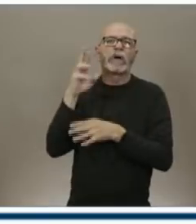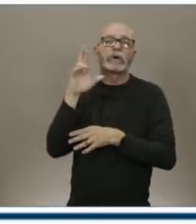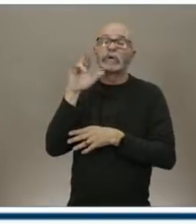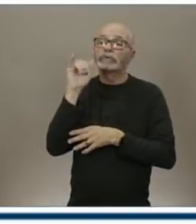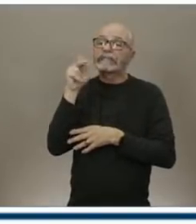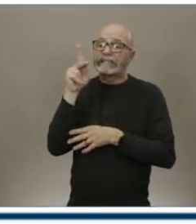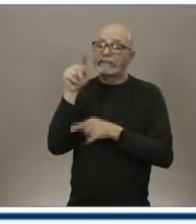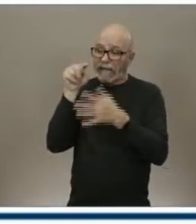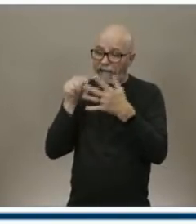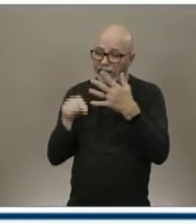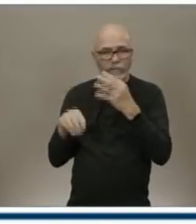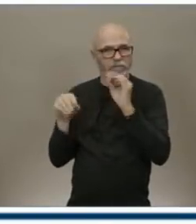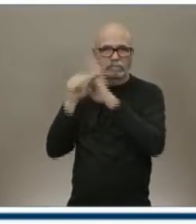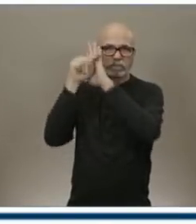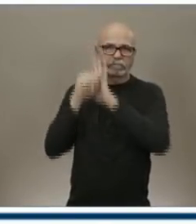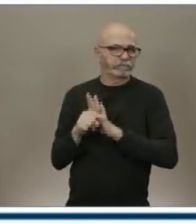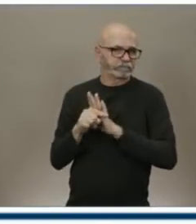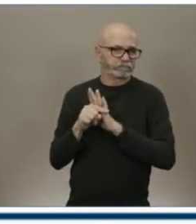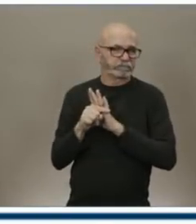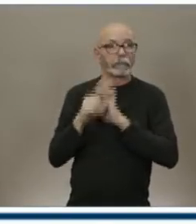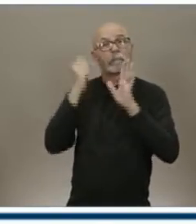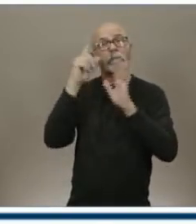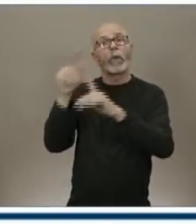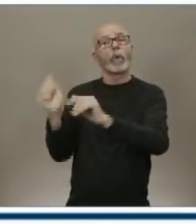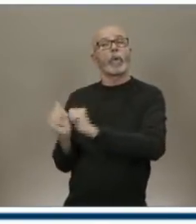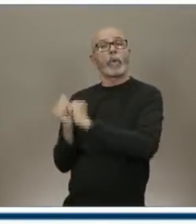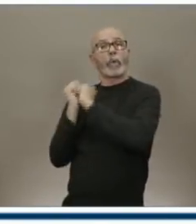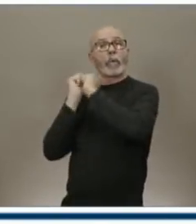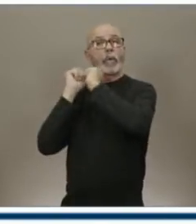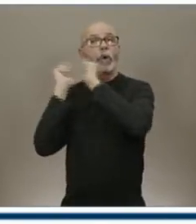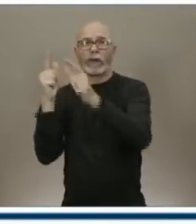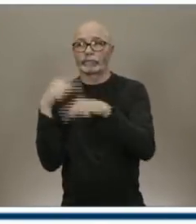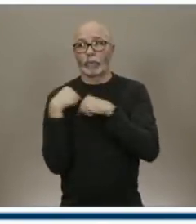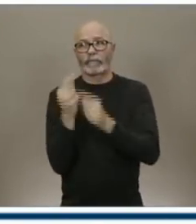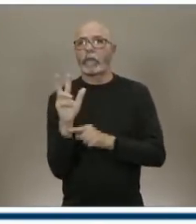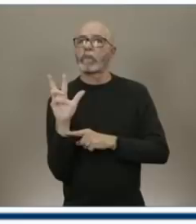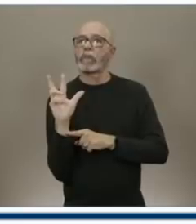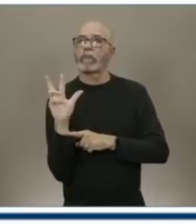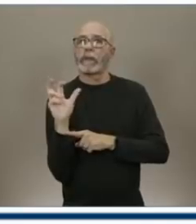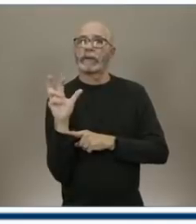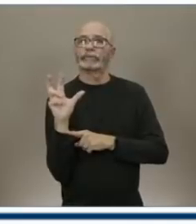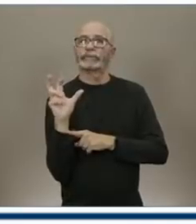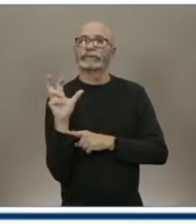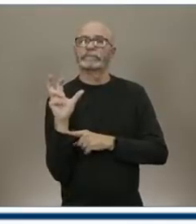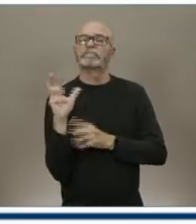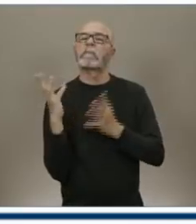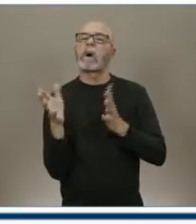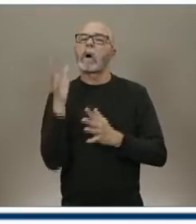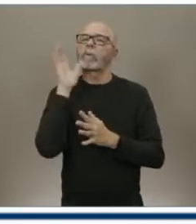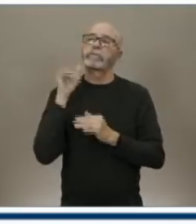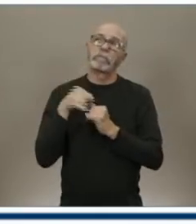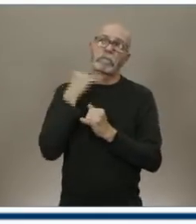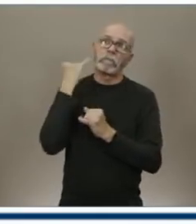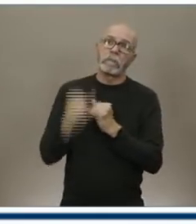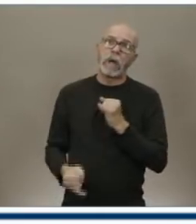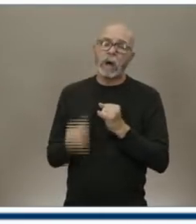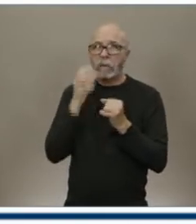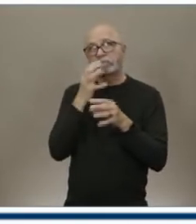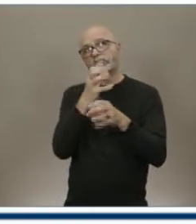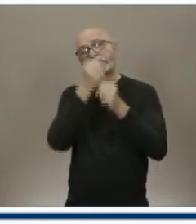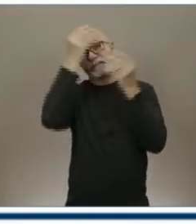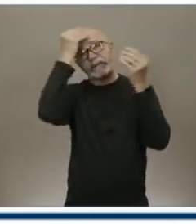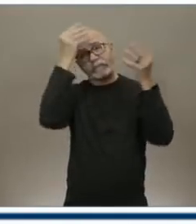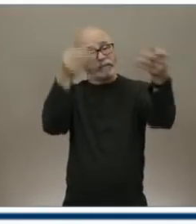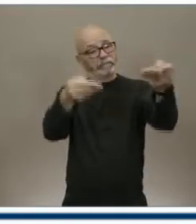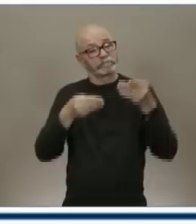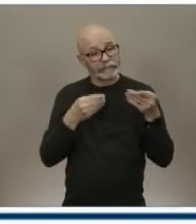test lower risk employees, we have about 300 results, which we expect to come in. Most of those today. People were